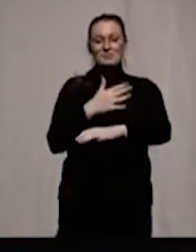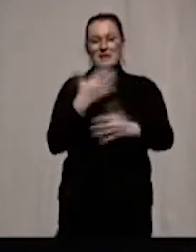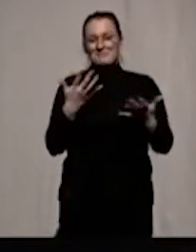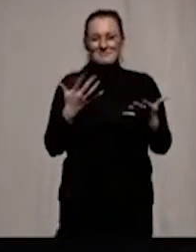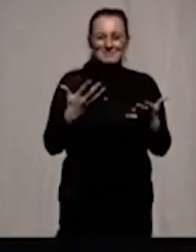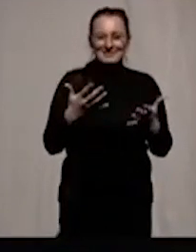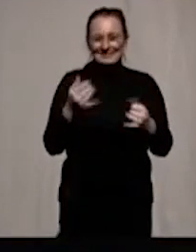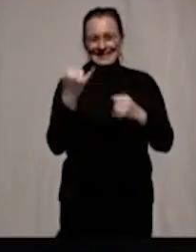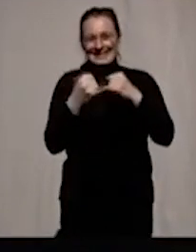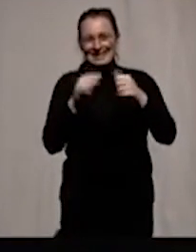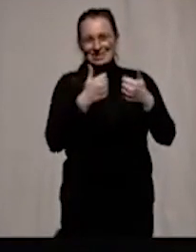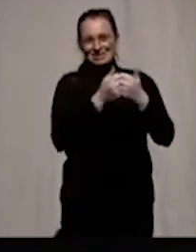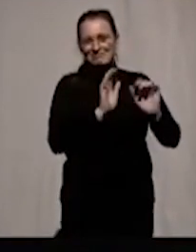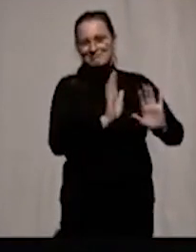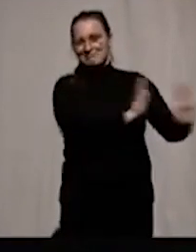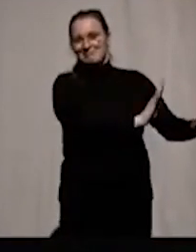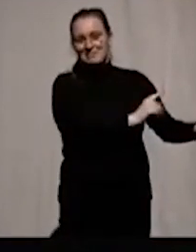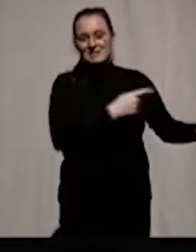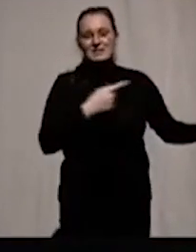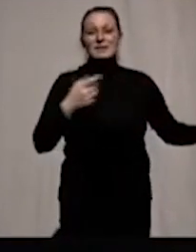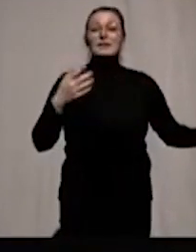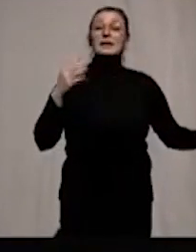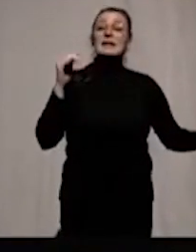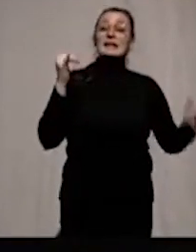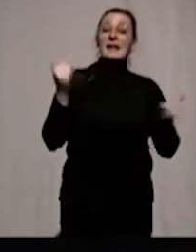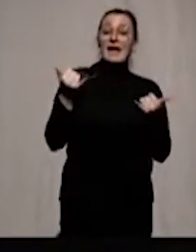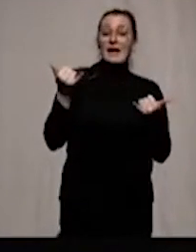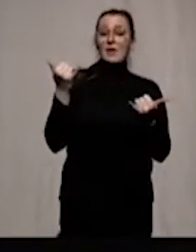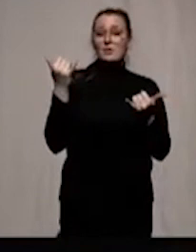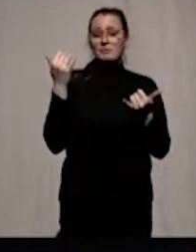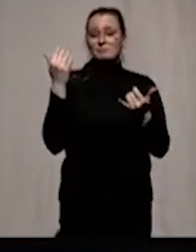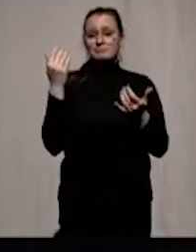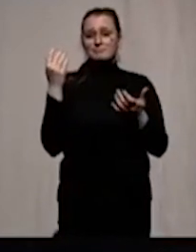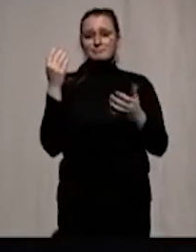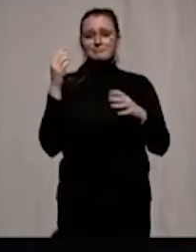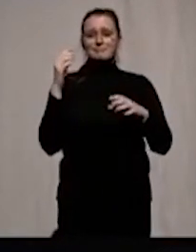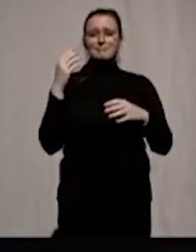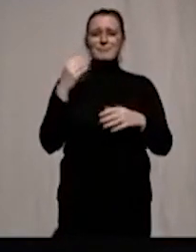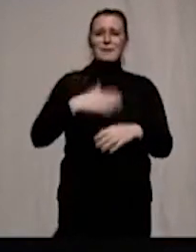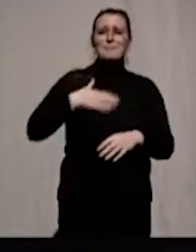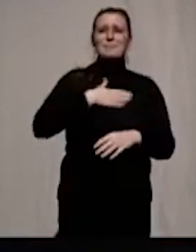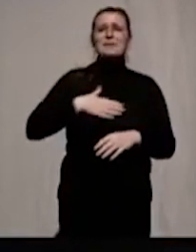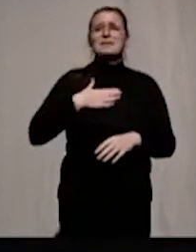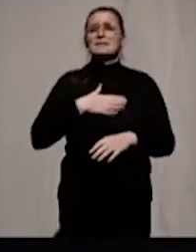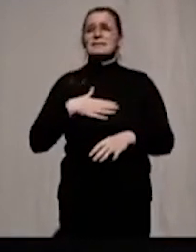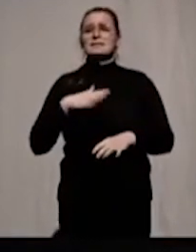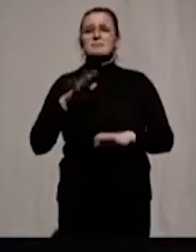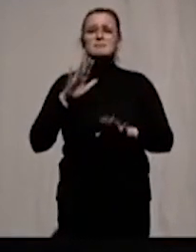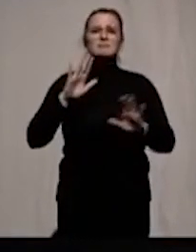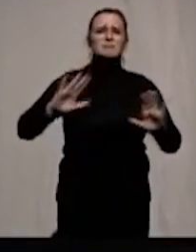and what I'm gonna ask for you guys to do is just take what you've learned today home and try to